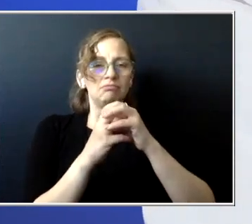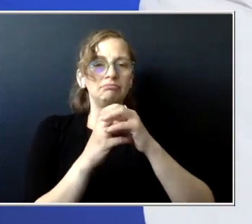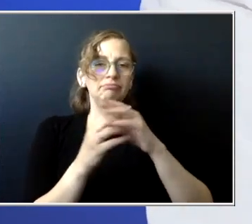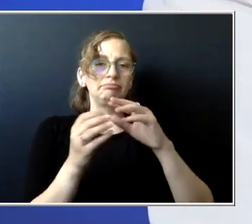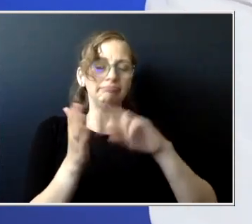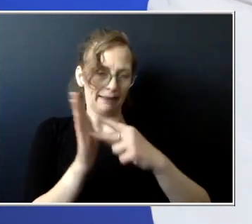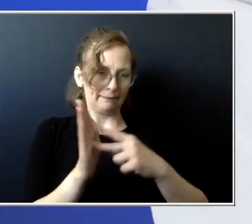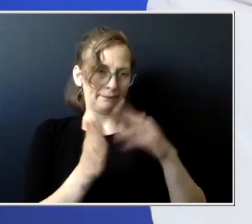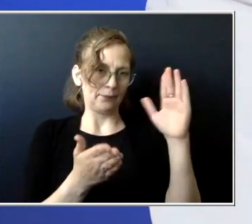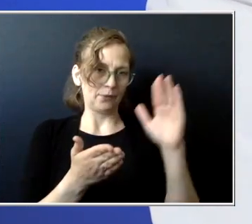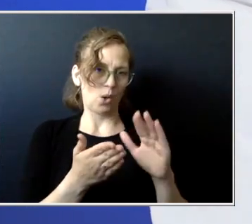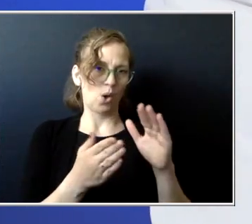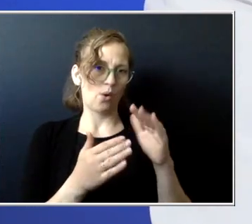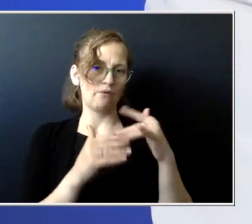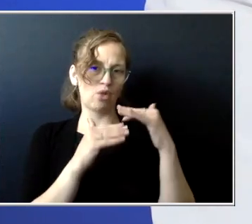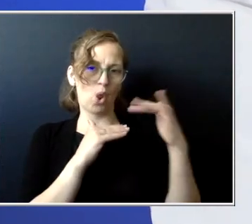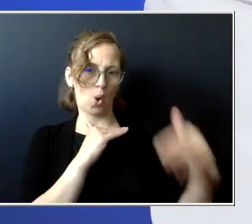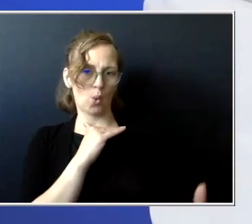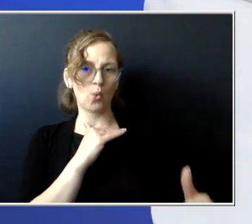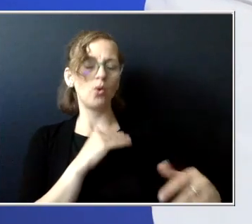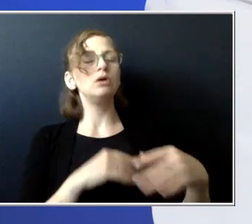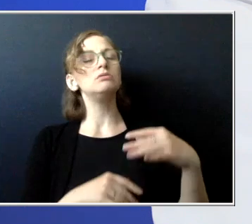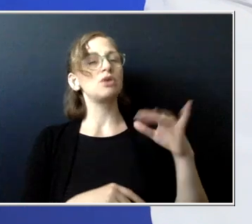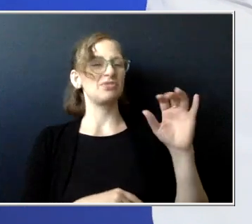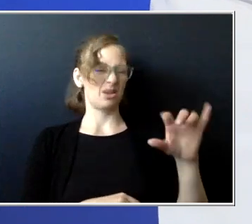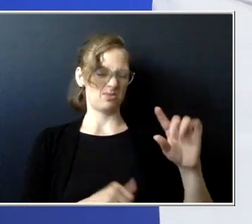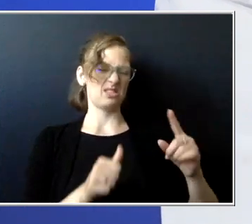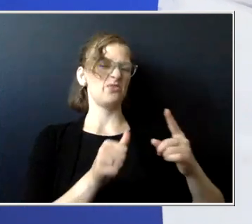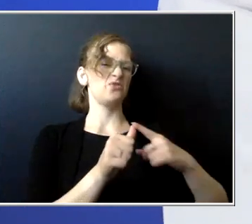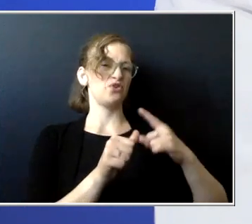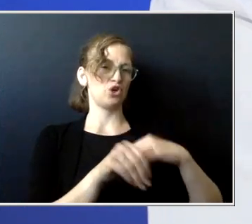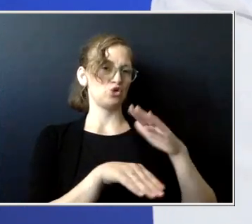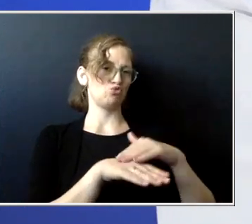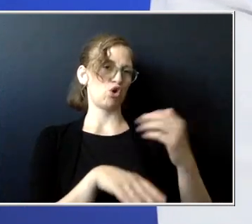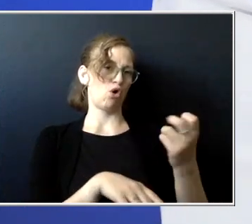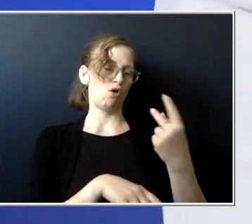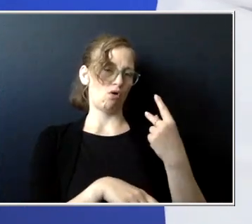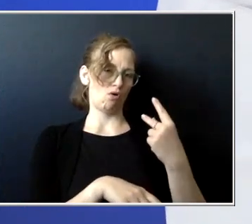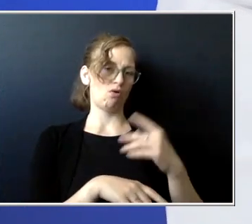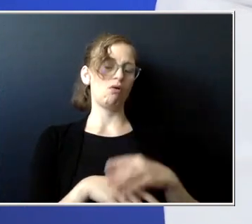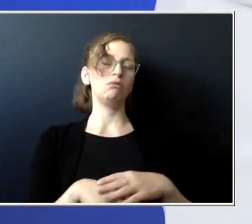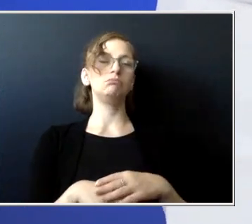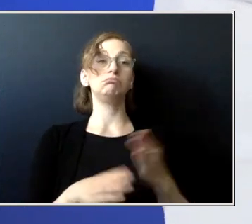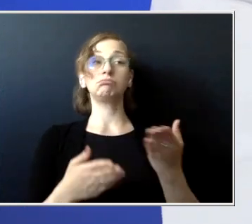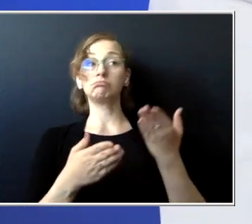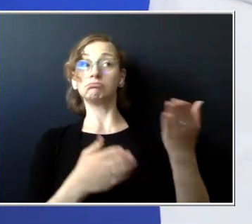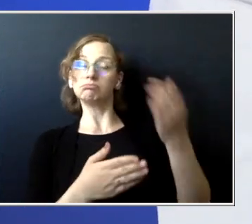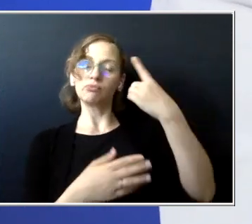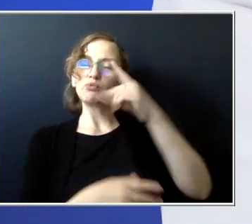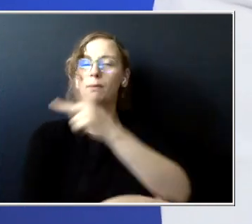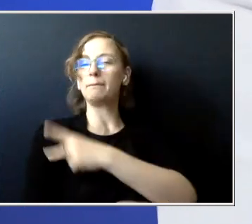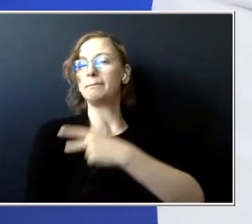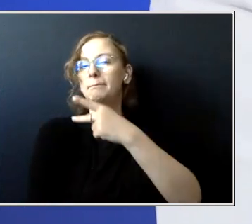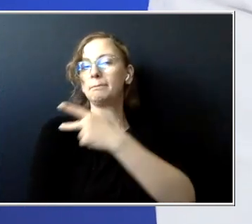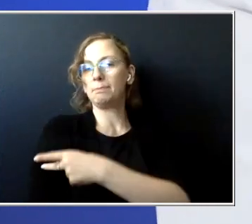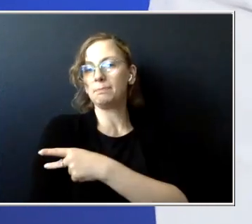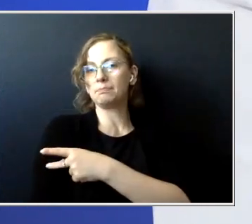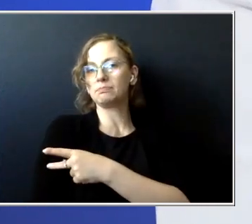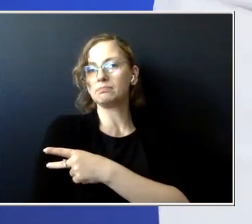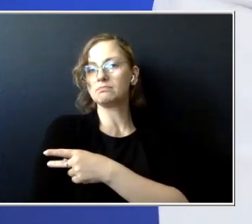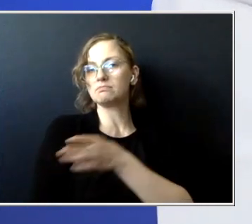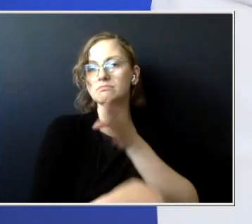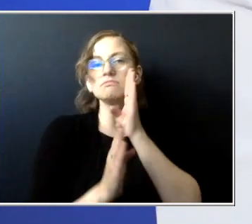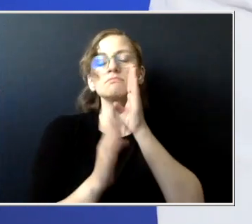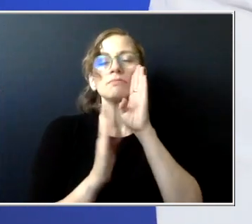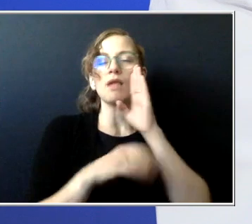so the recommendations for that were for patients were to pay attention to low flow alarms and these kind of